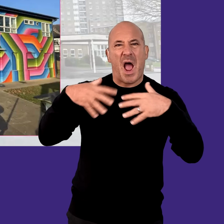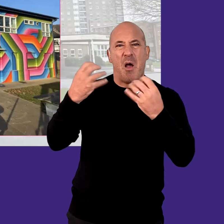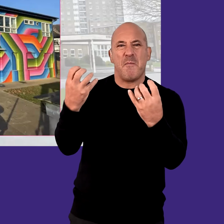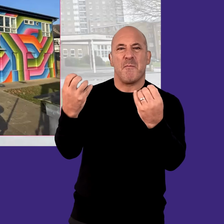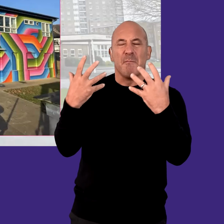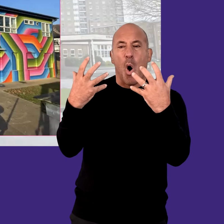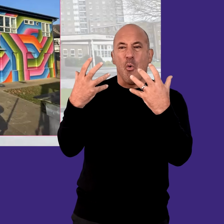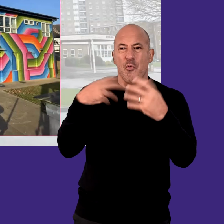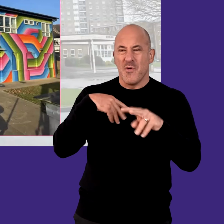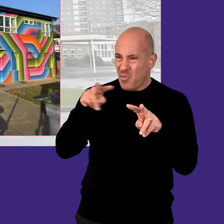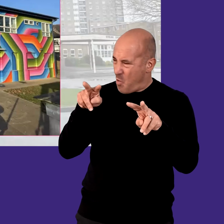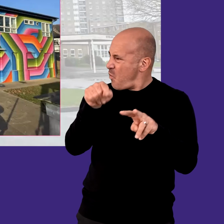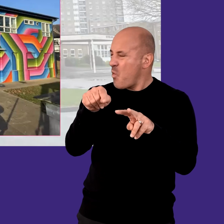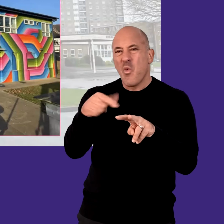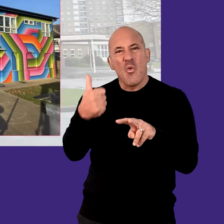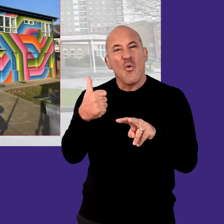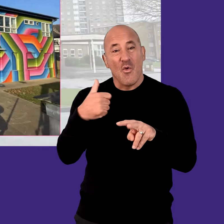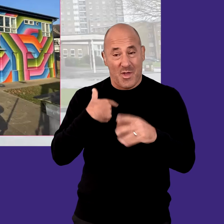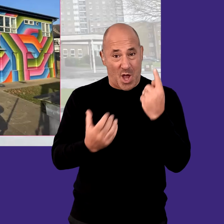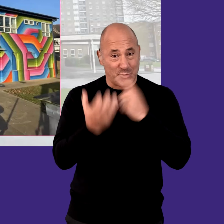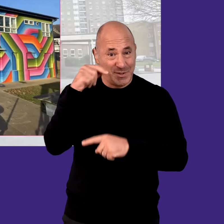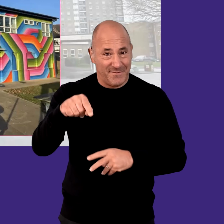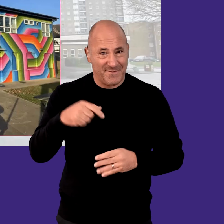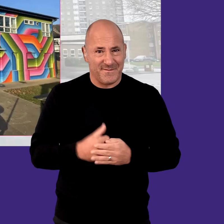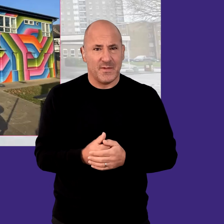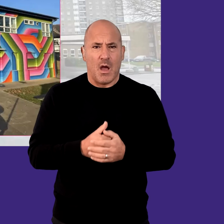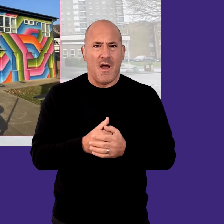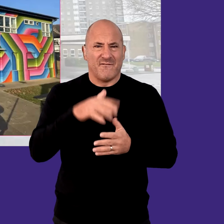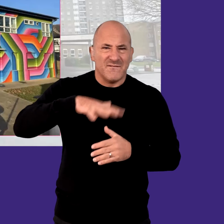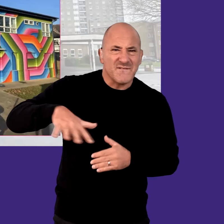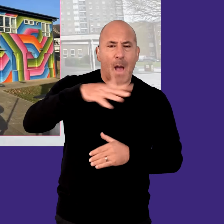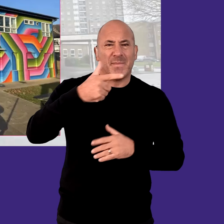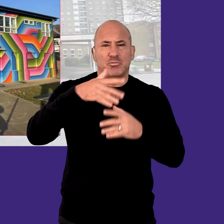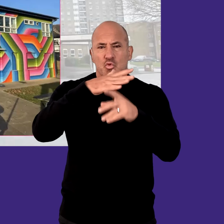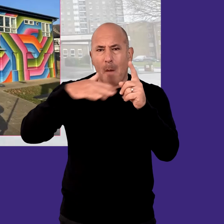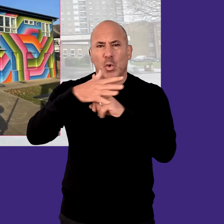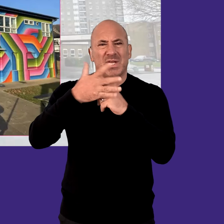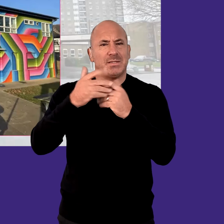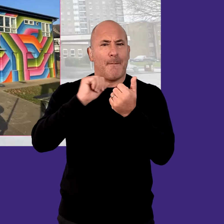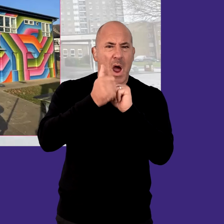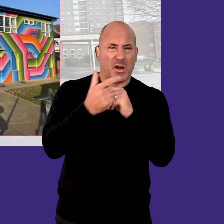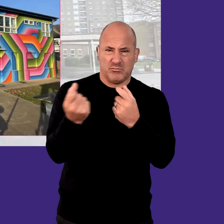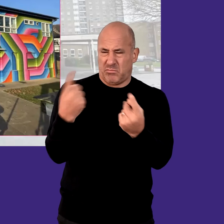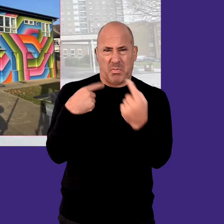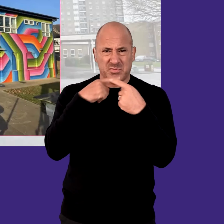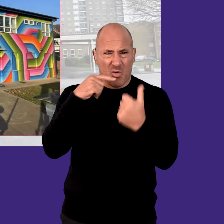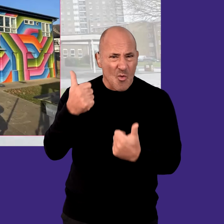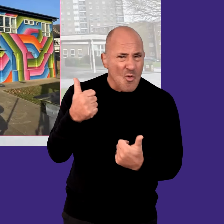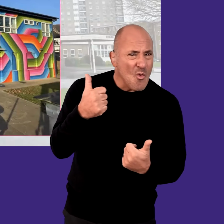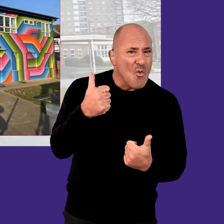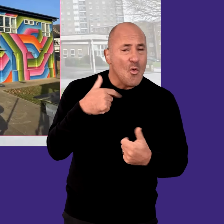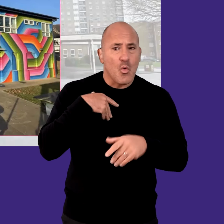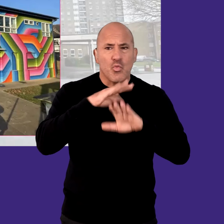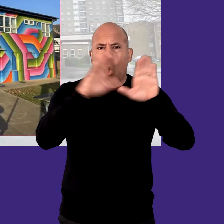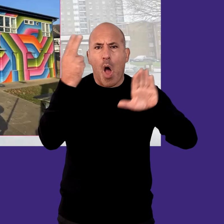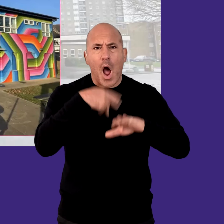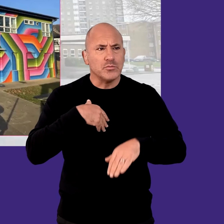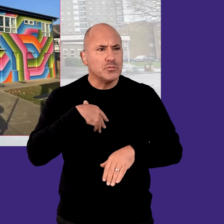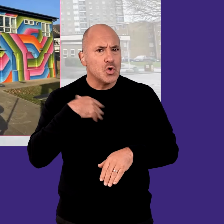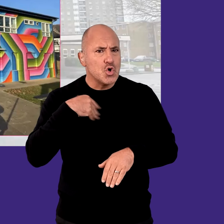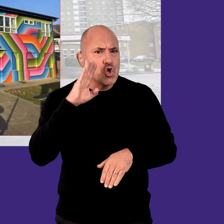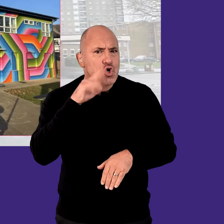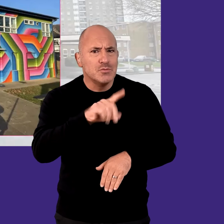stand out. And I think it's really achieved that. We've had such good comments from families, from communities, and from partners as